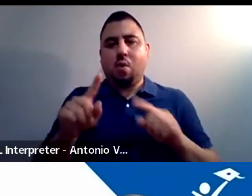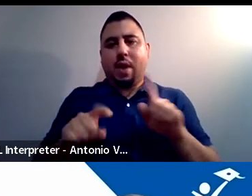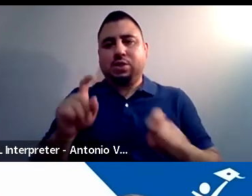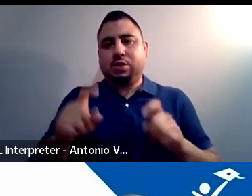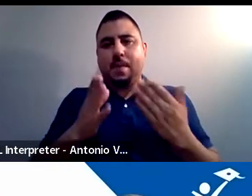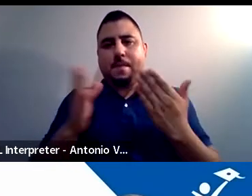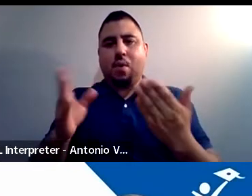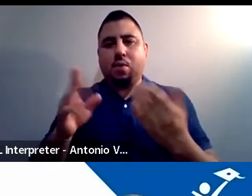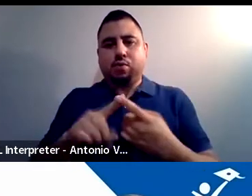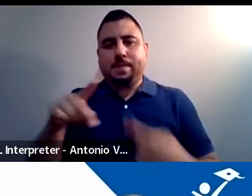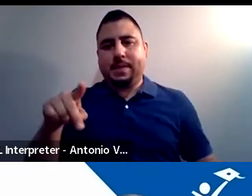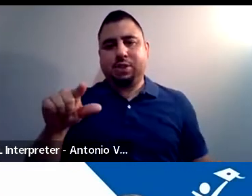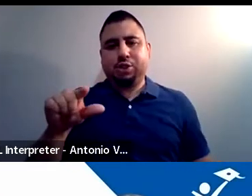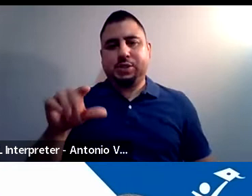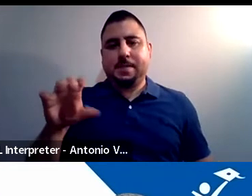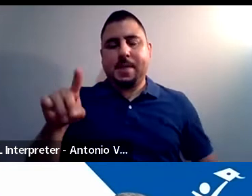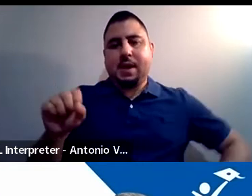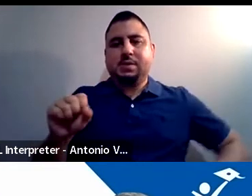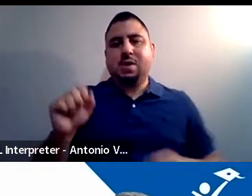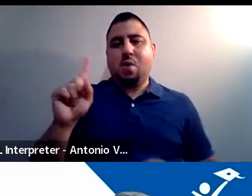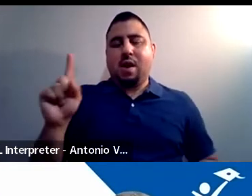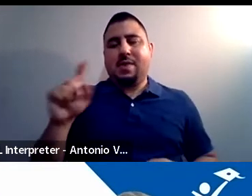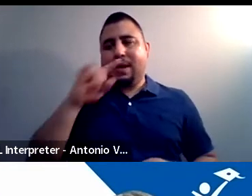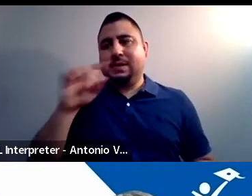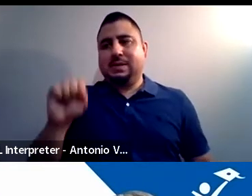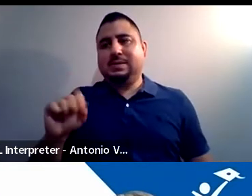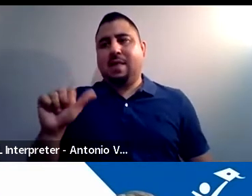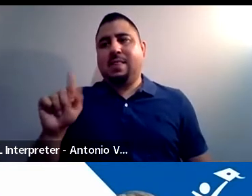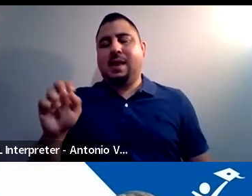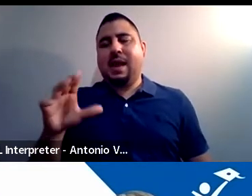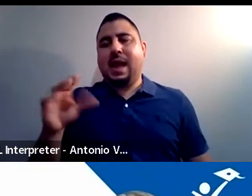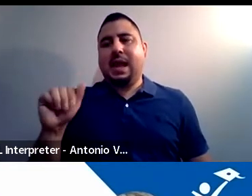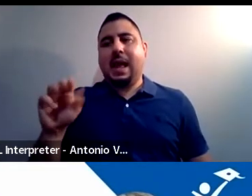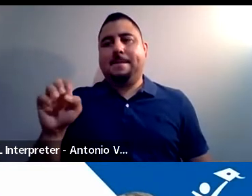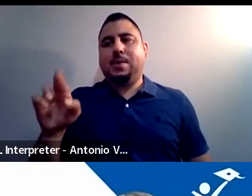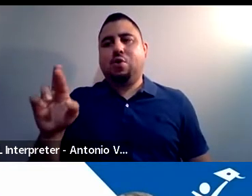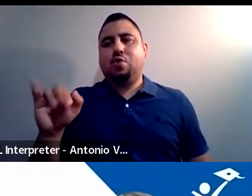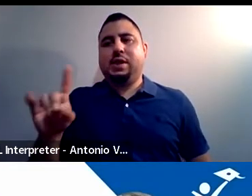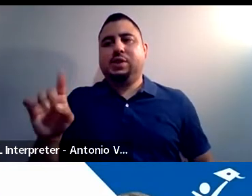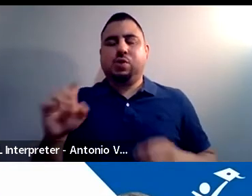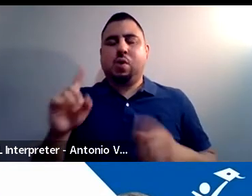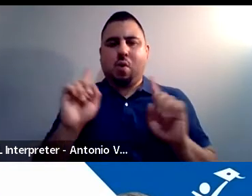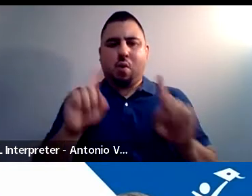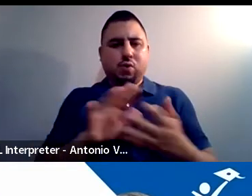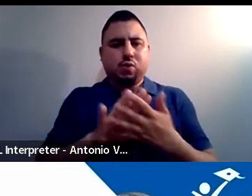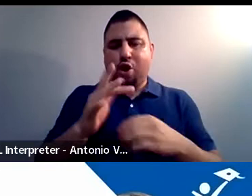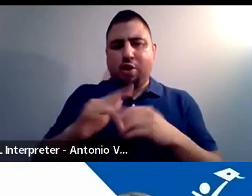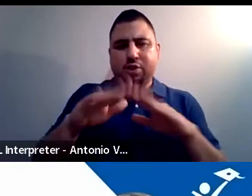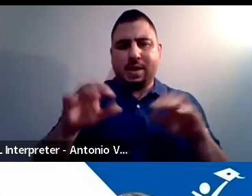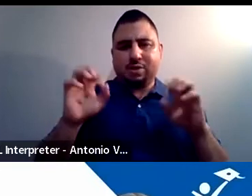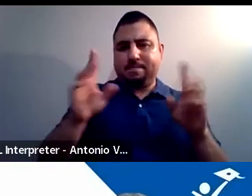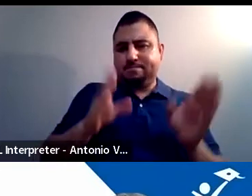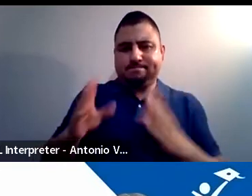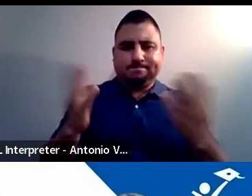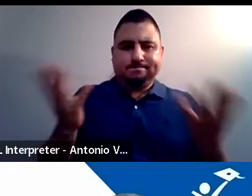pose to PGCPS is where will the kids of South Lake and Amber Ridge attend school? What is the plan for early childhood education for